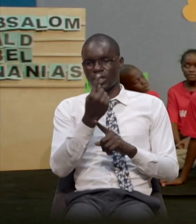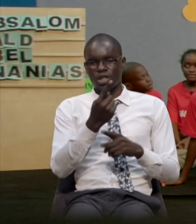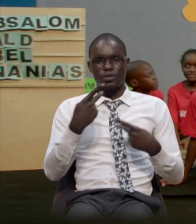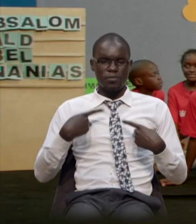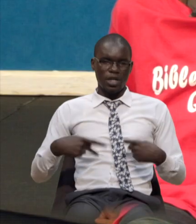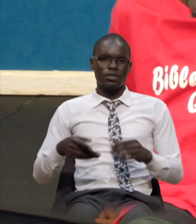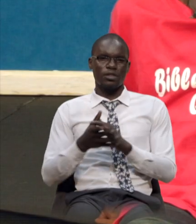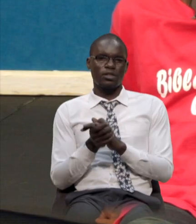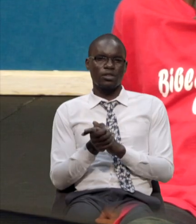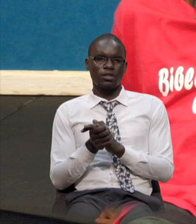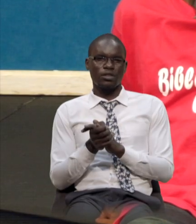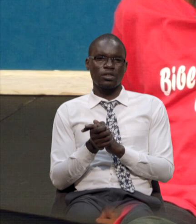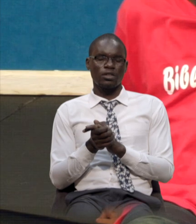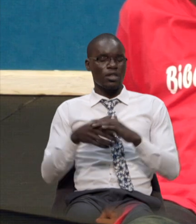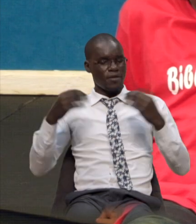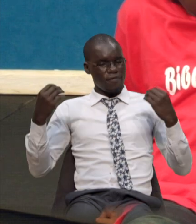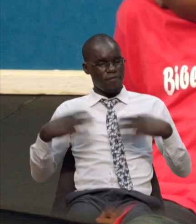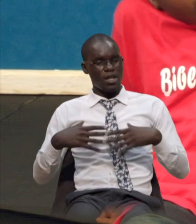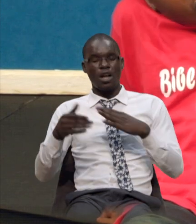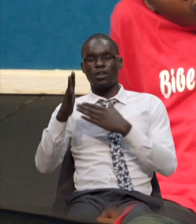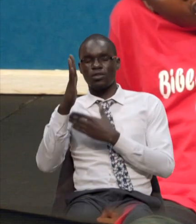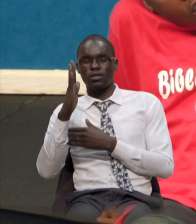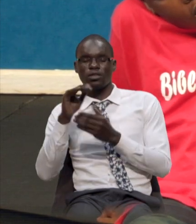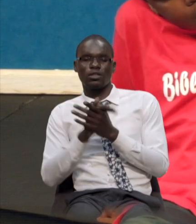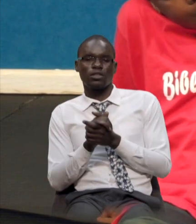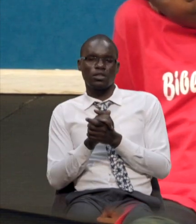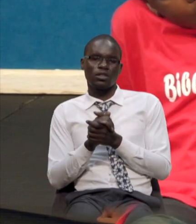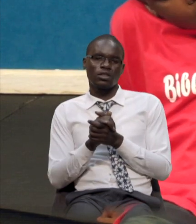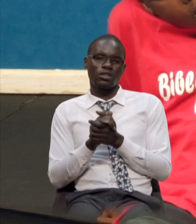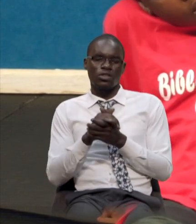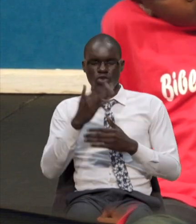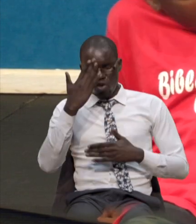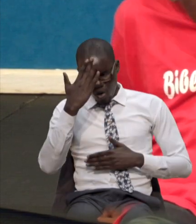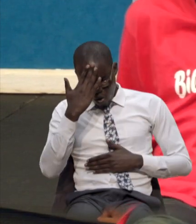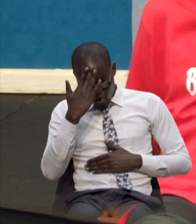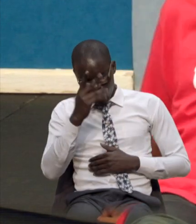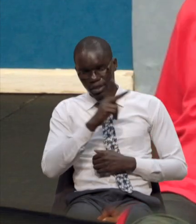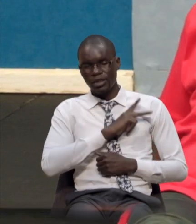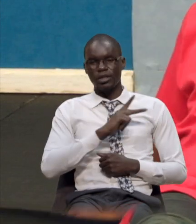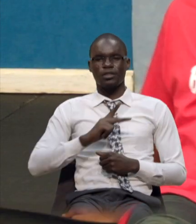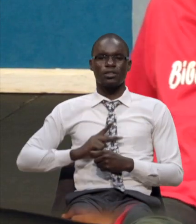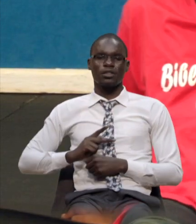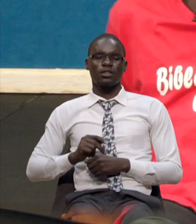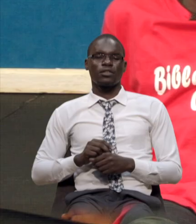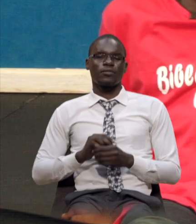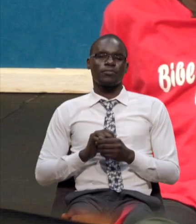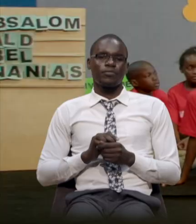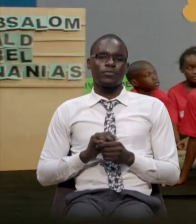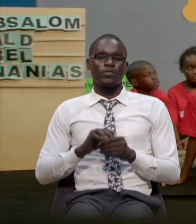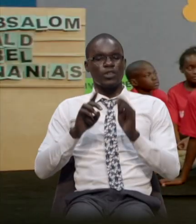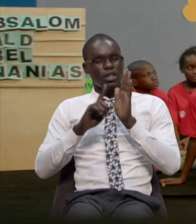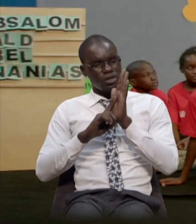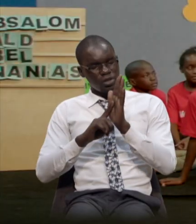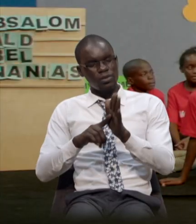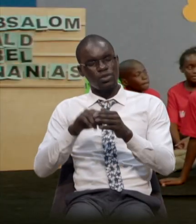to everyone. Fear God. Fear God. Honor the King. Honor the King. Again,